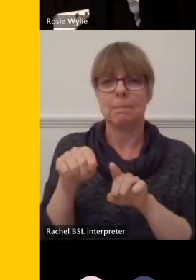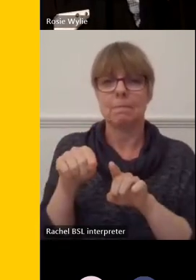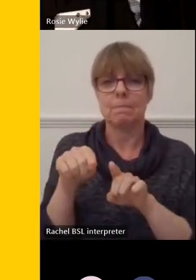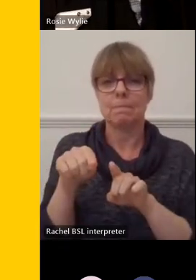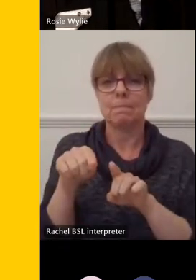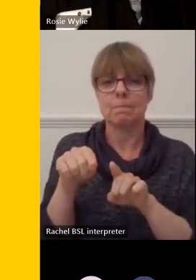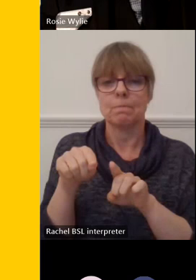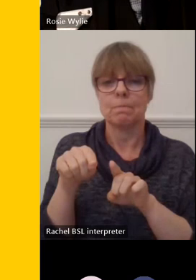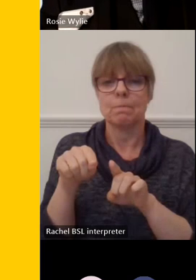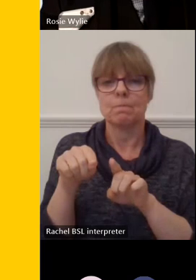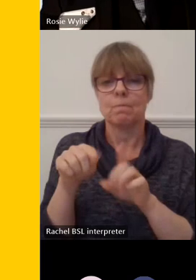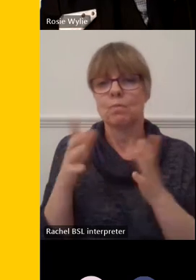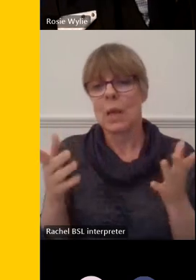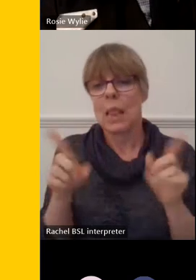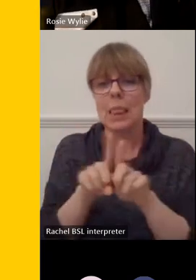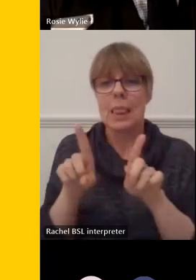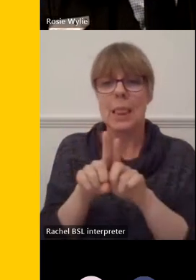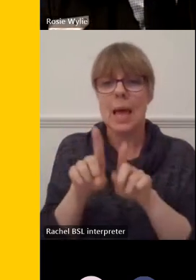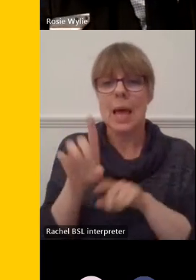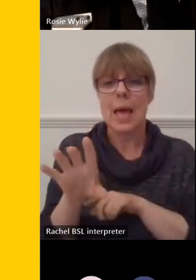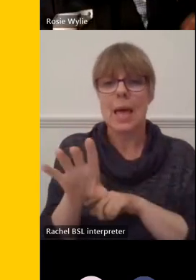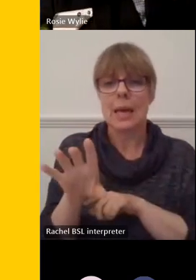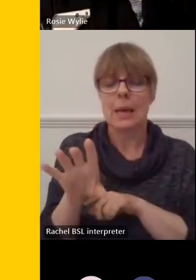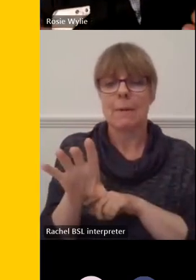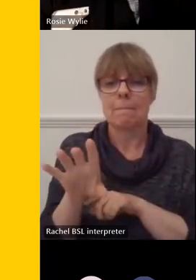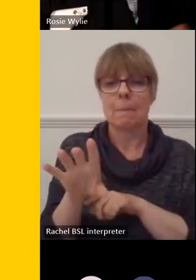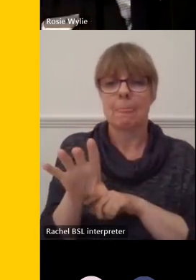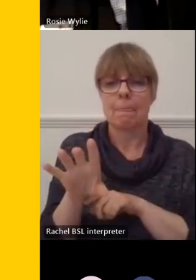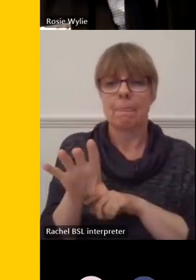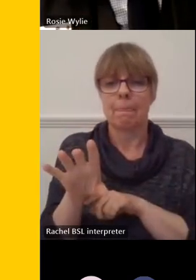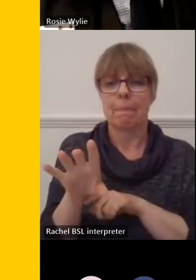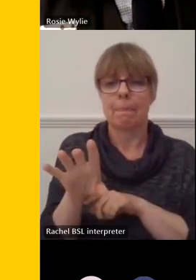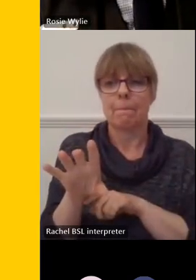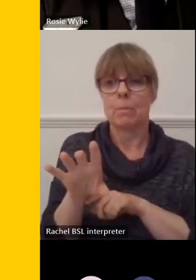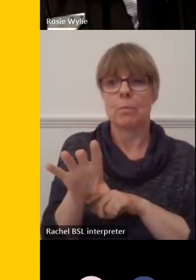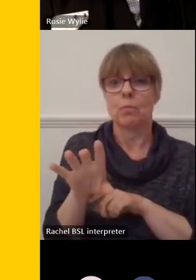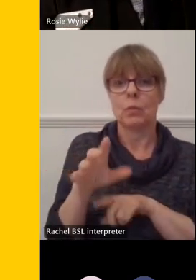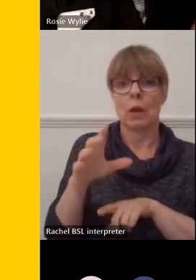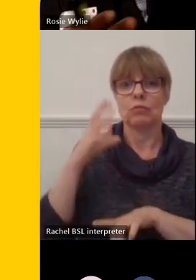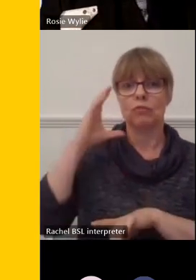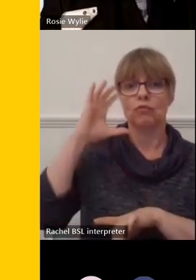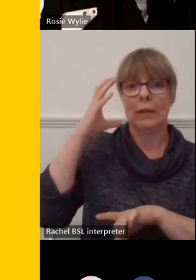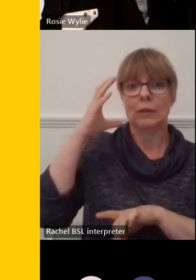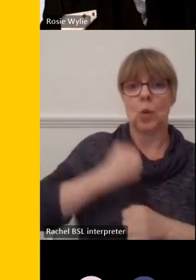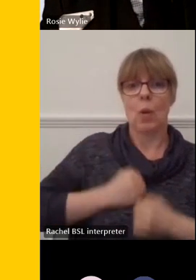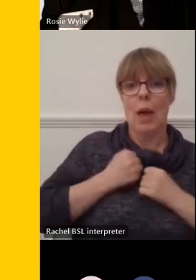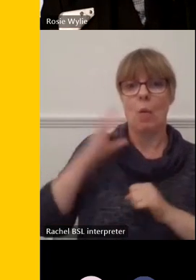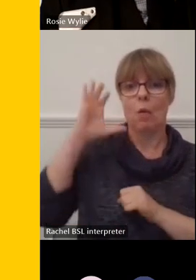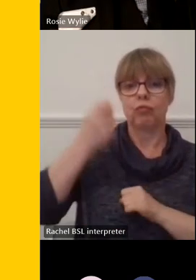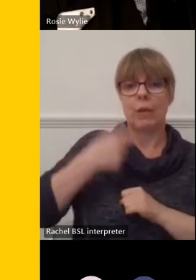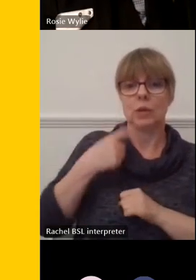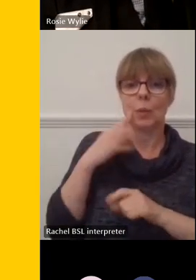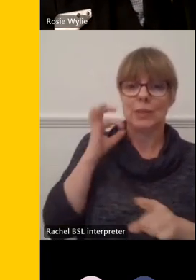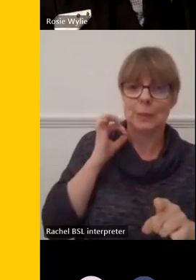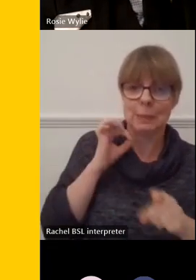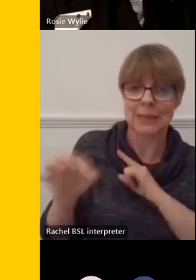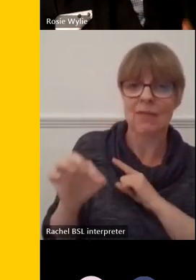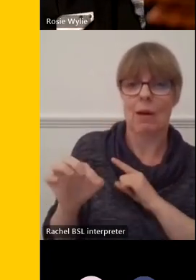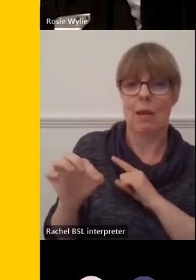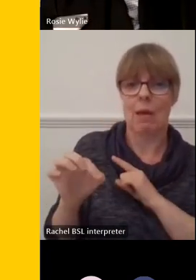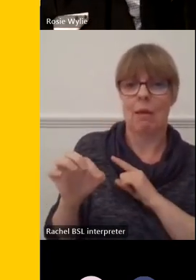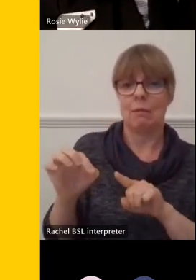it's a Jambo radio for people of African and Caribbean heritage, but we see the need that it could